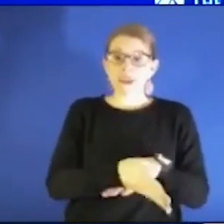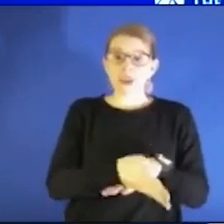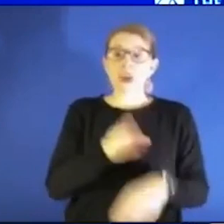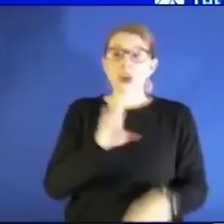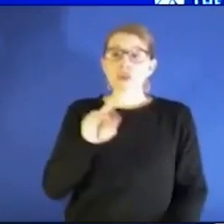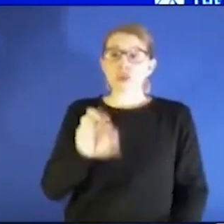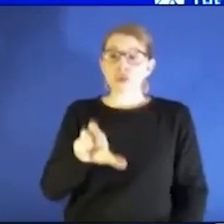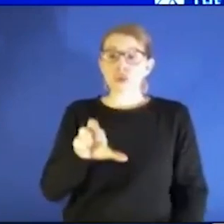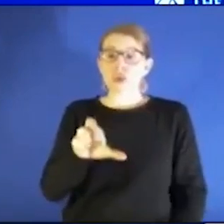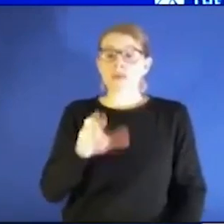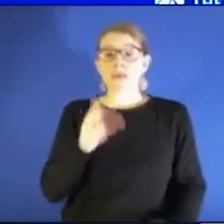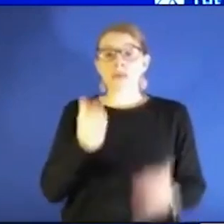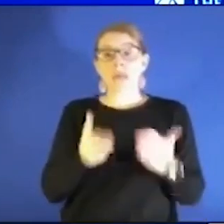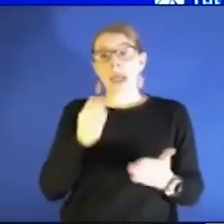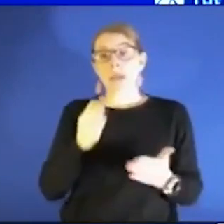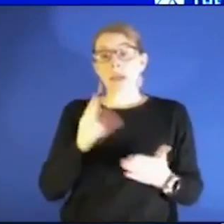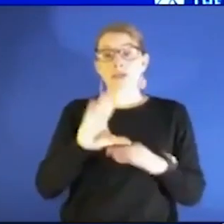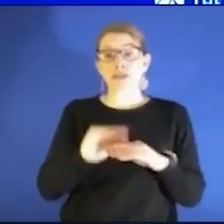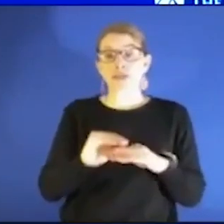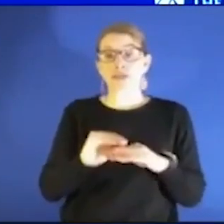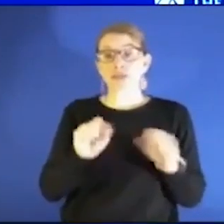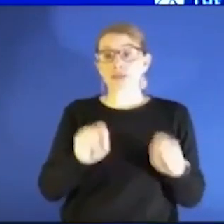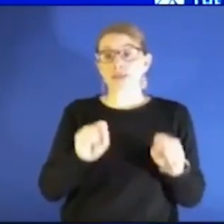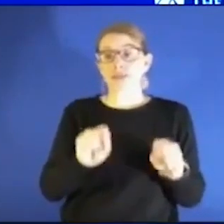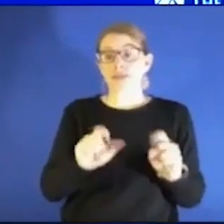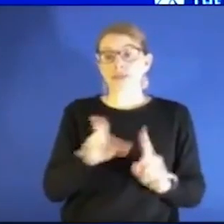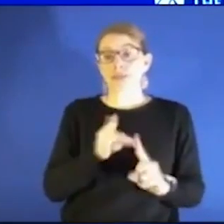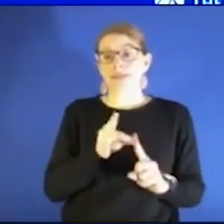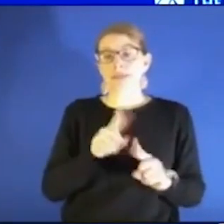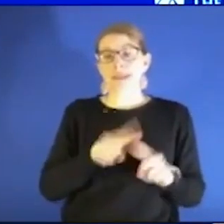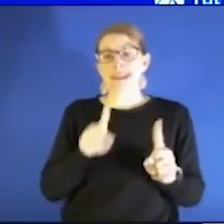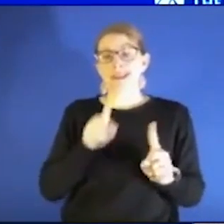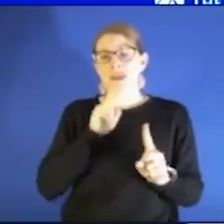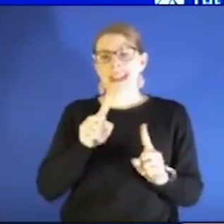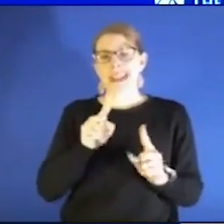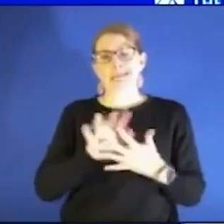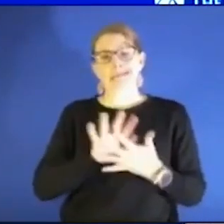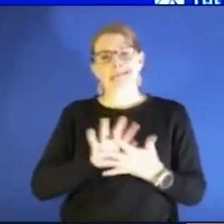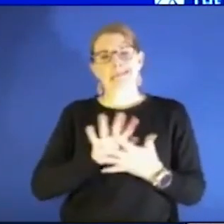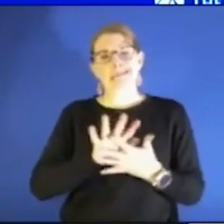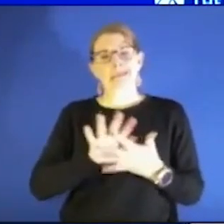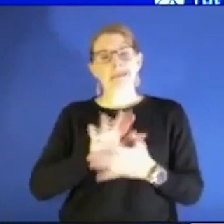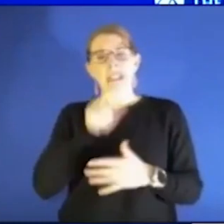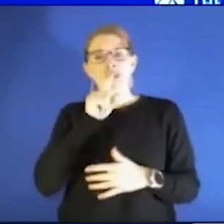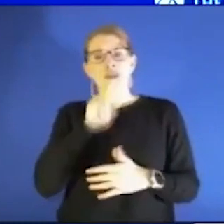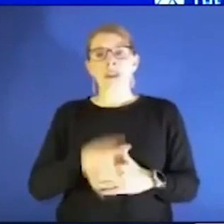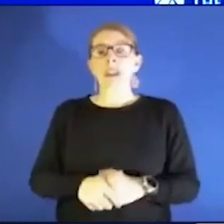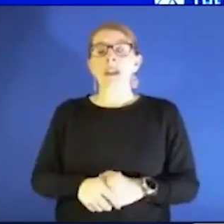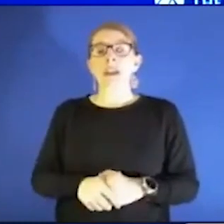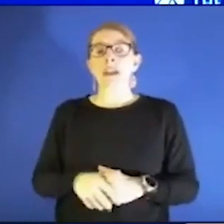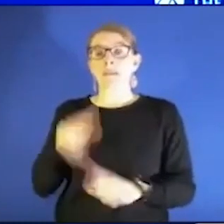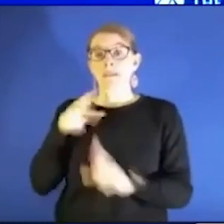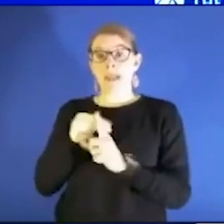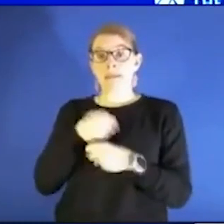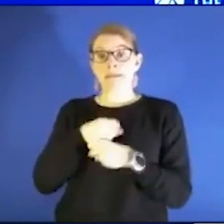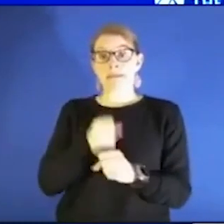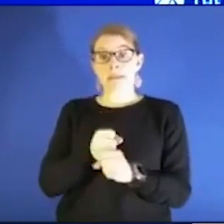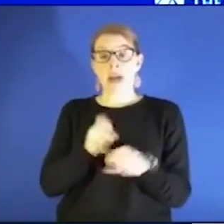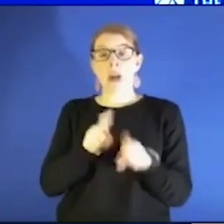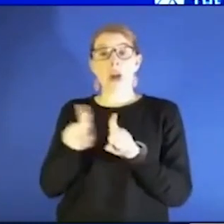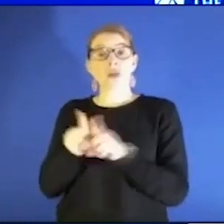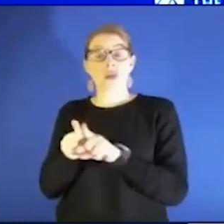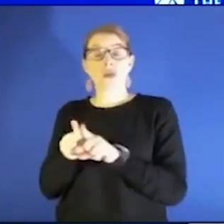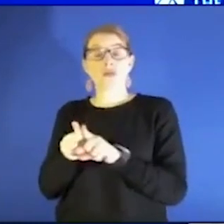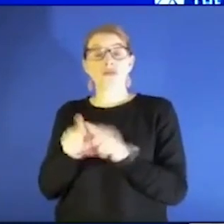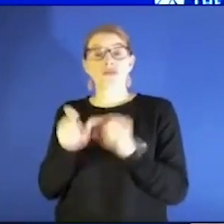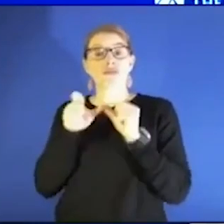have a reduced reduction, but that is a very transient thing. Overall, the vaccines were created and continue to do a very good job